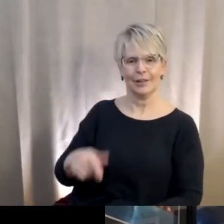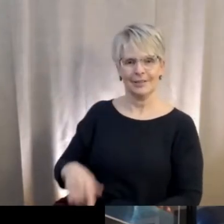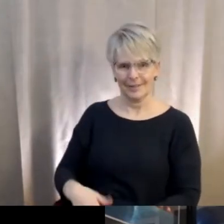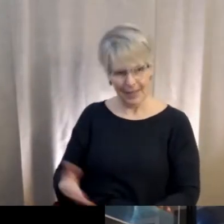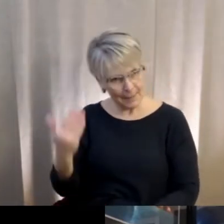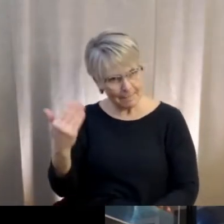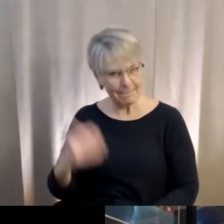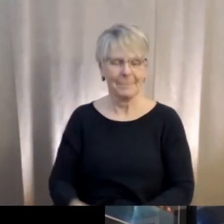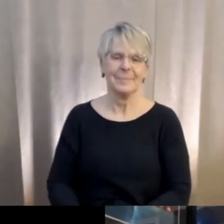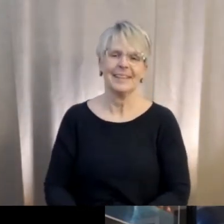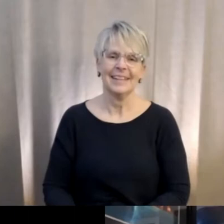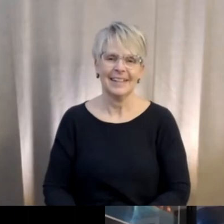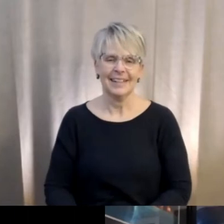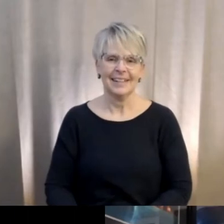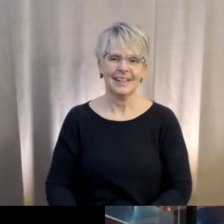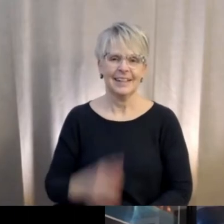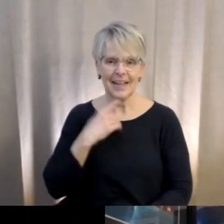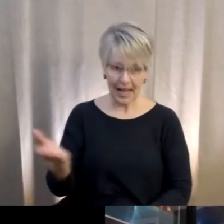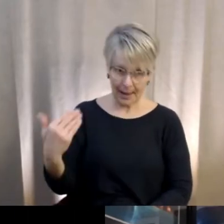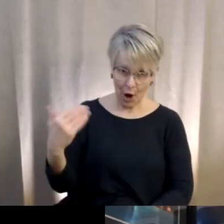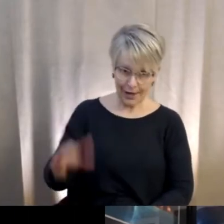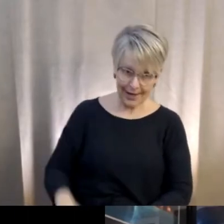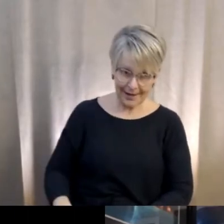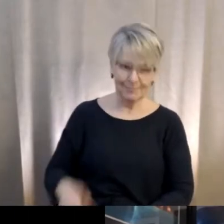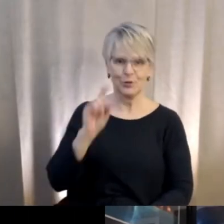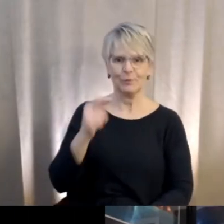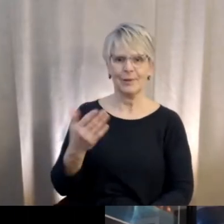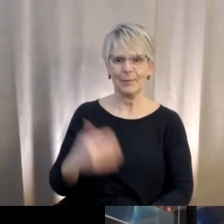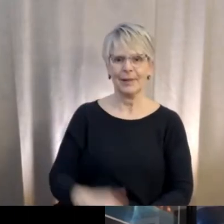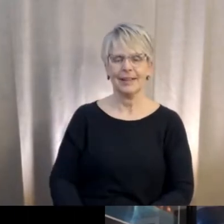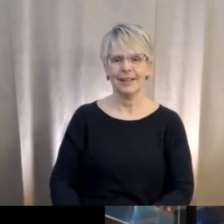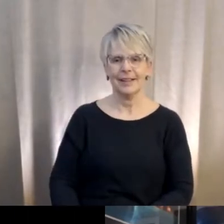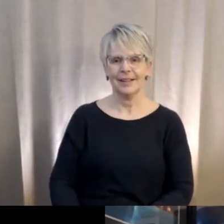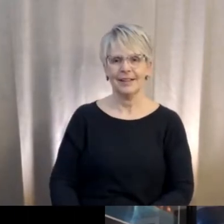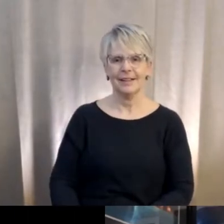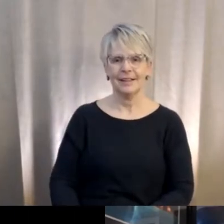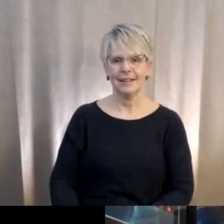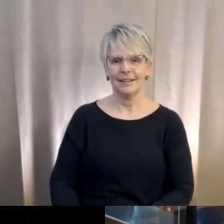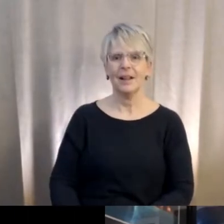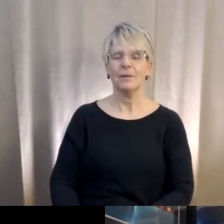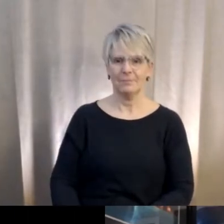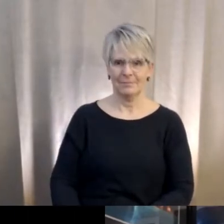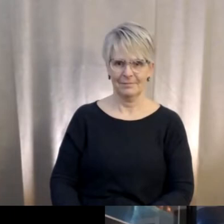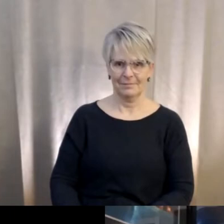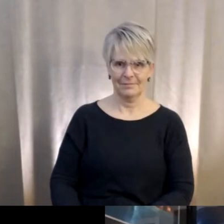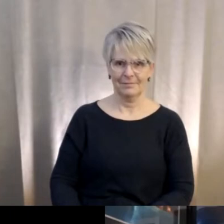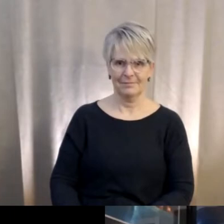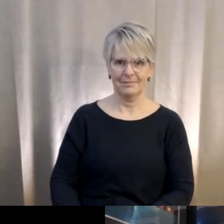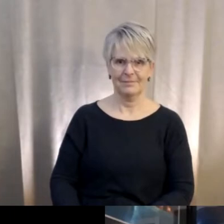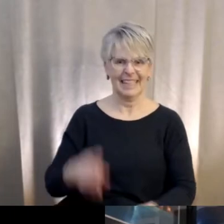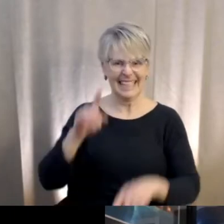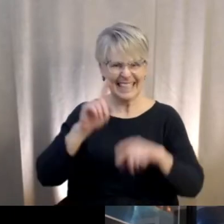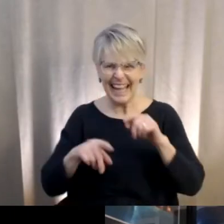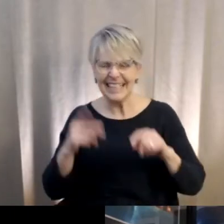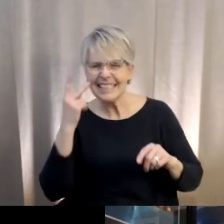girl. Come up here. Come on. You don't feel well. There you go. So you can't